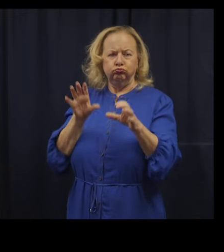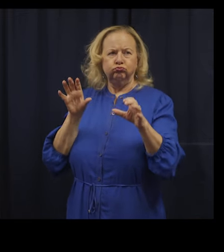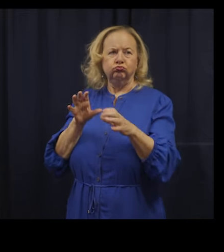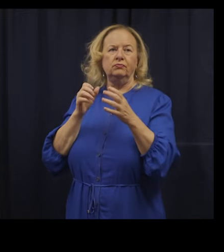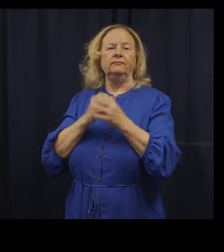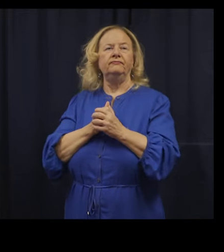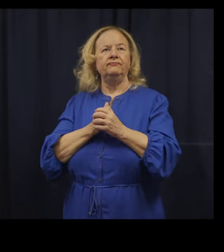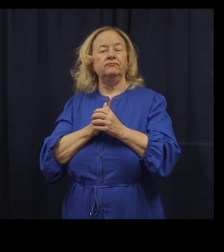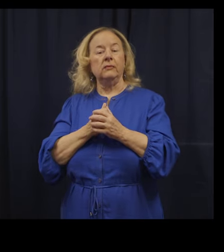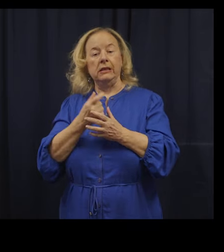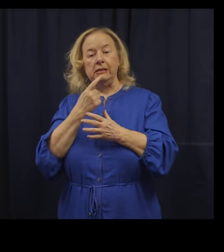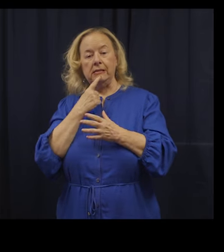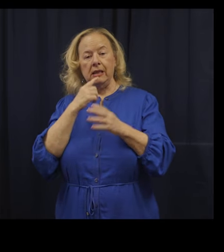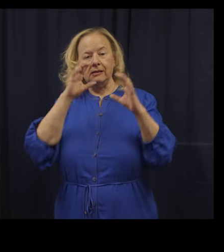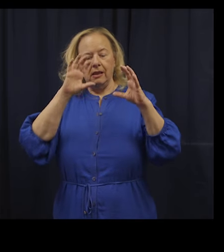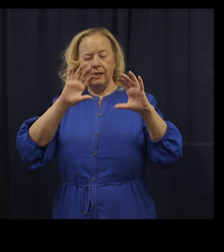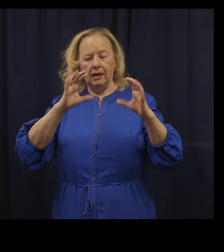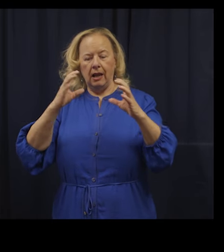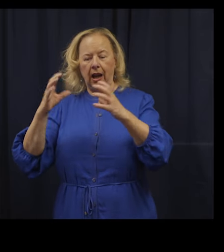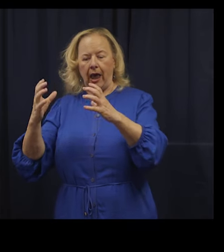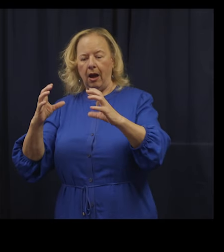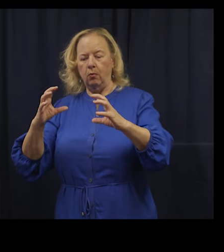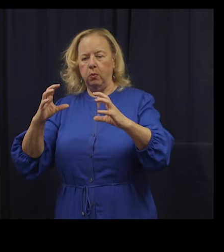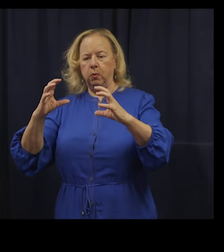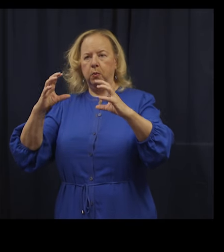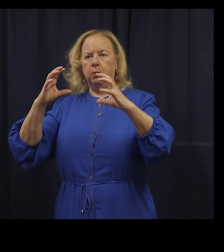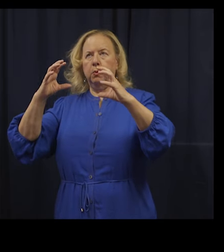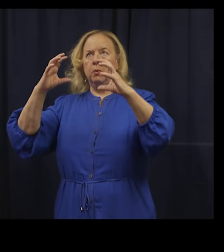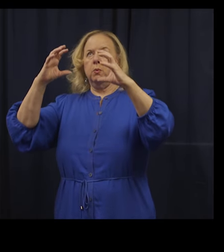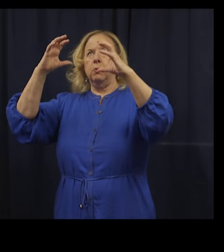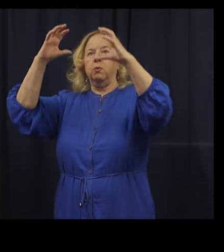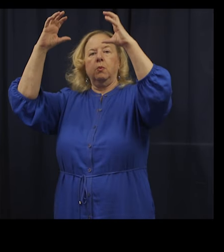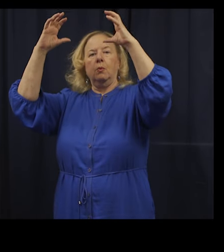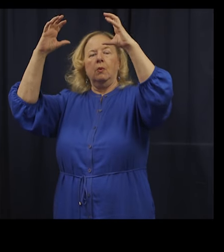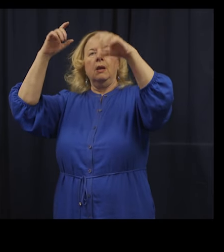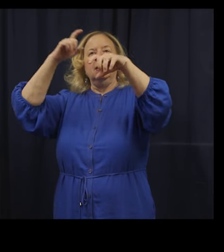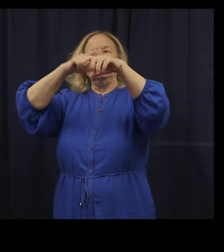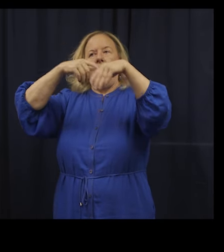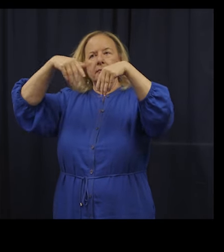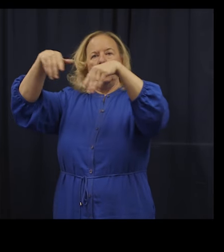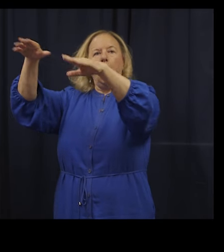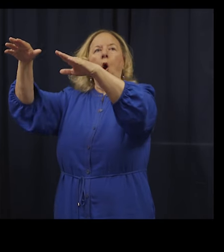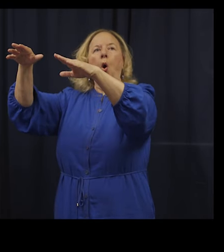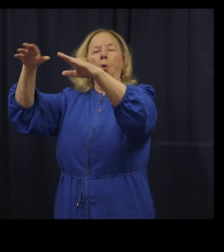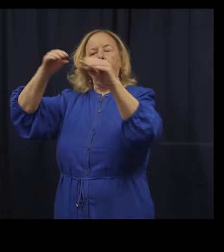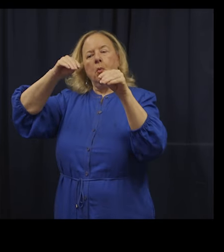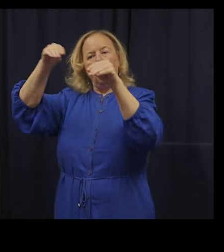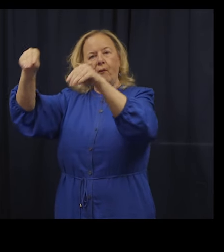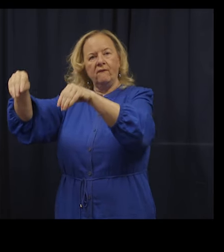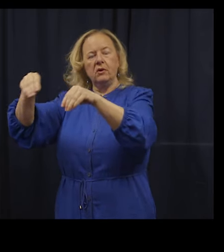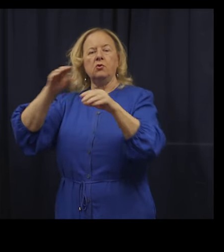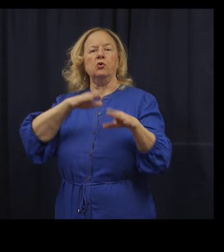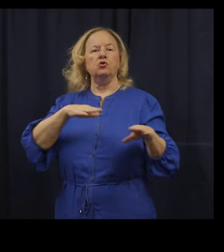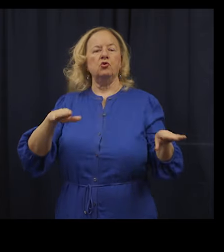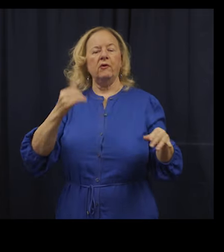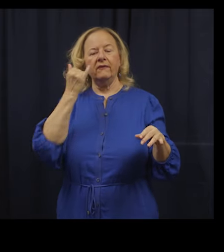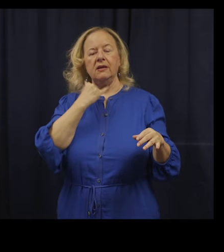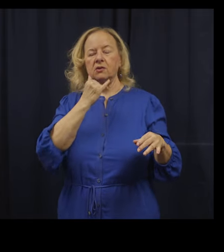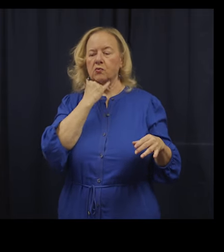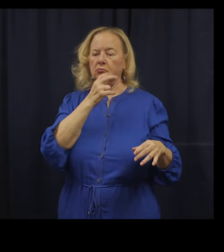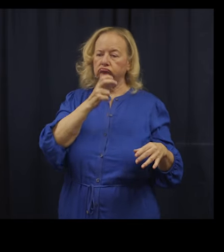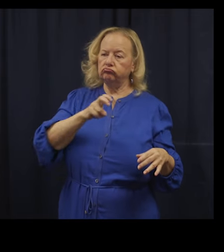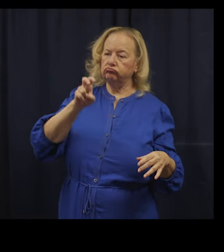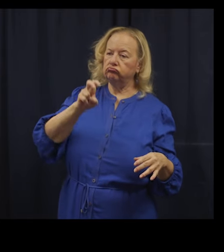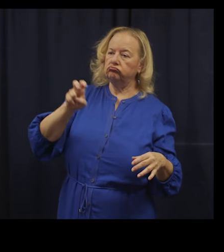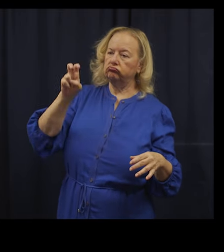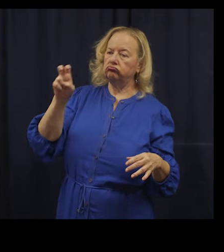And it says the cloud was taken up off from the tabernacle. Oop, that means it's time to go. And so the children of Israel took their journeys out of the